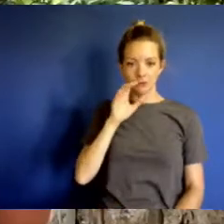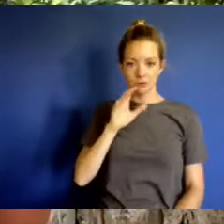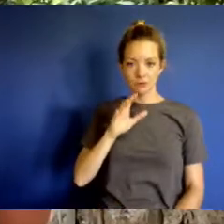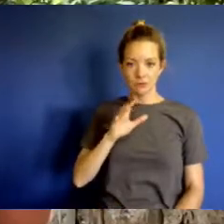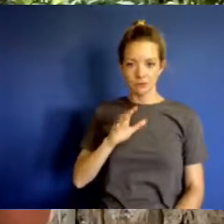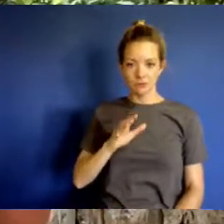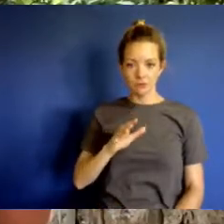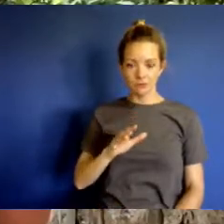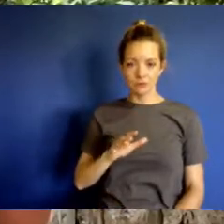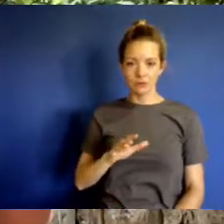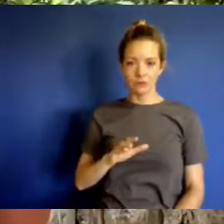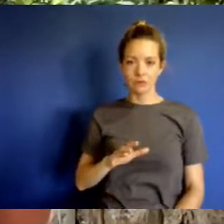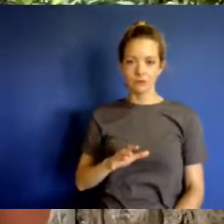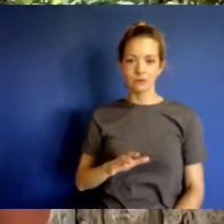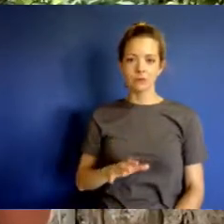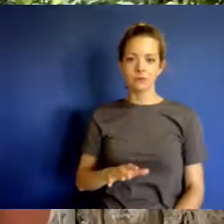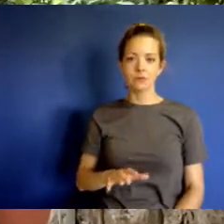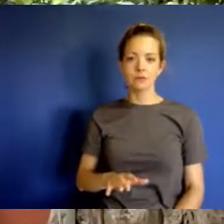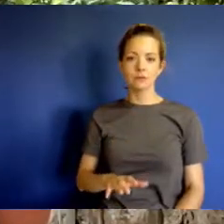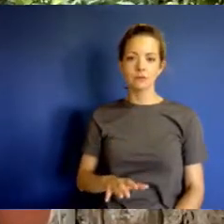Exhale, bring your elbow to your knee.